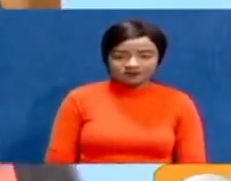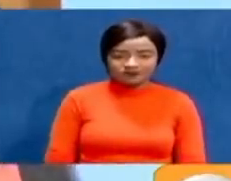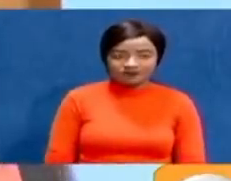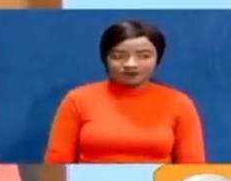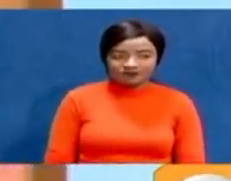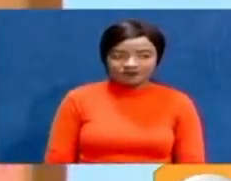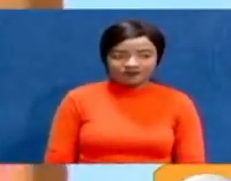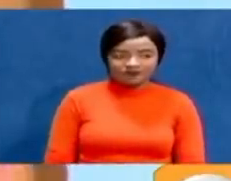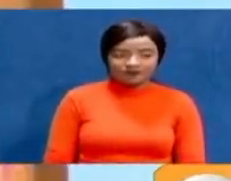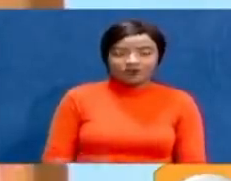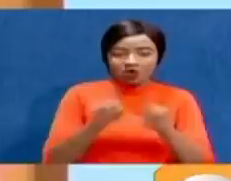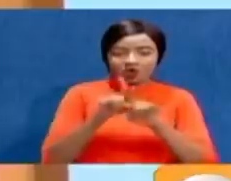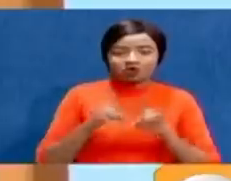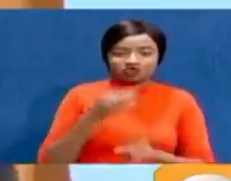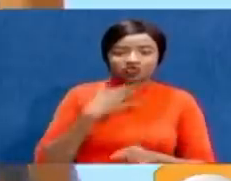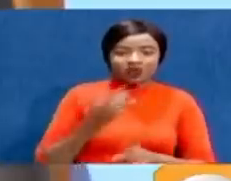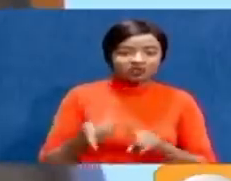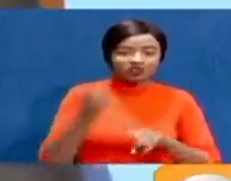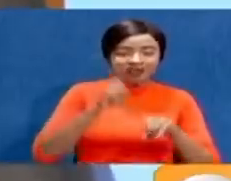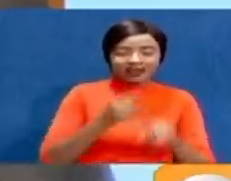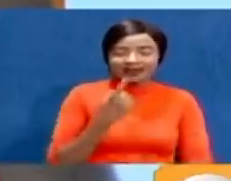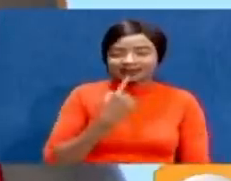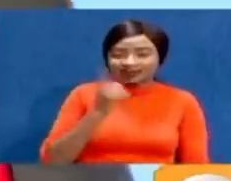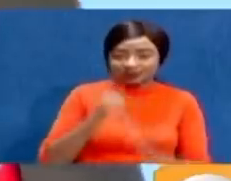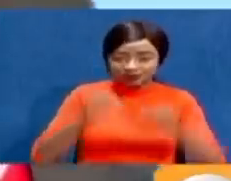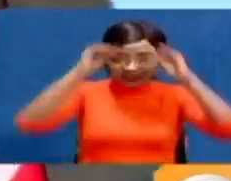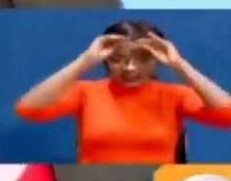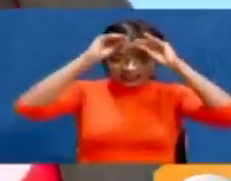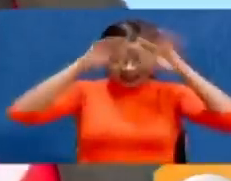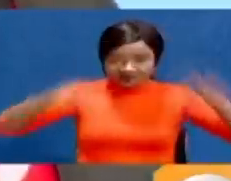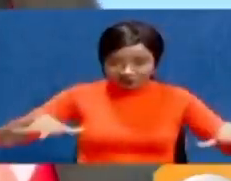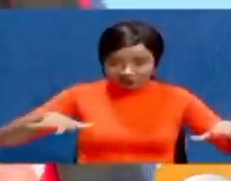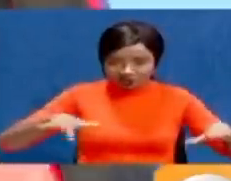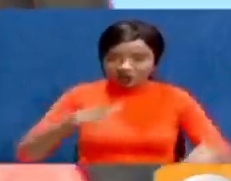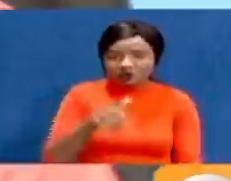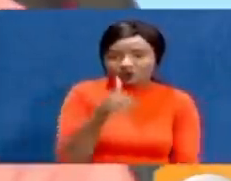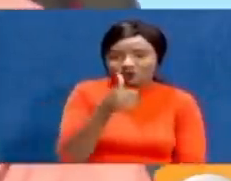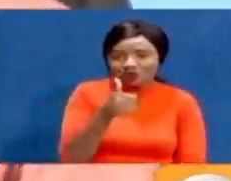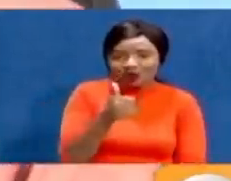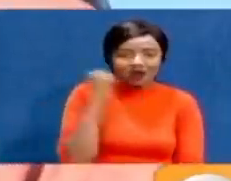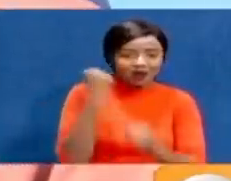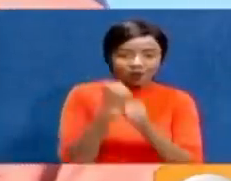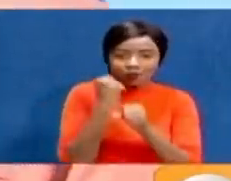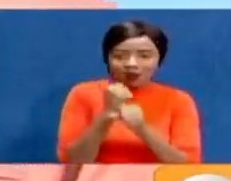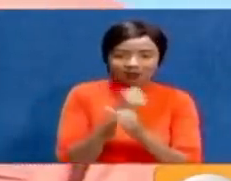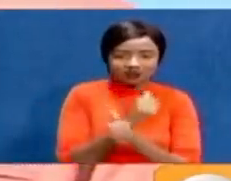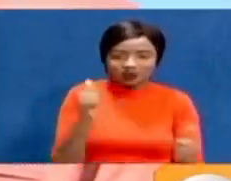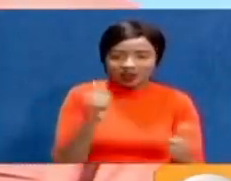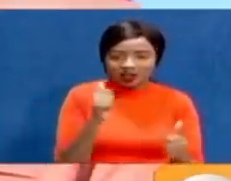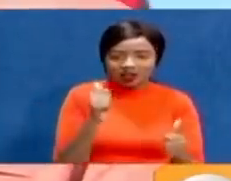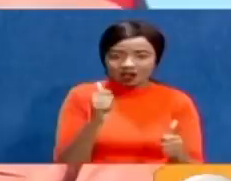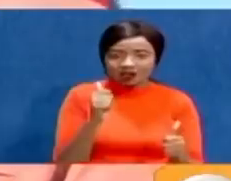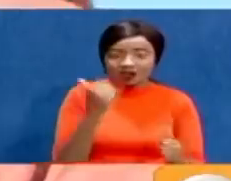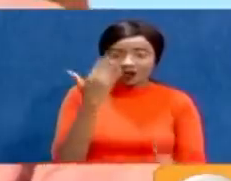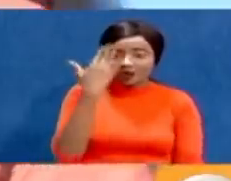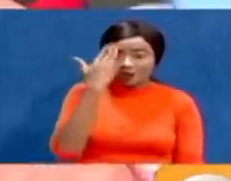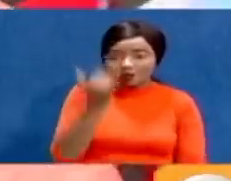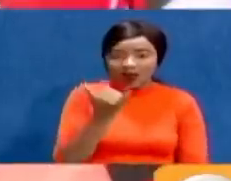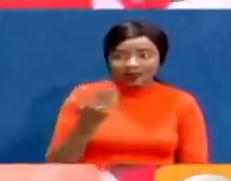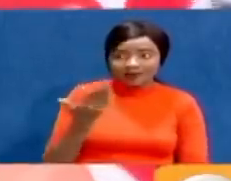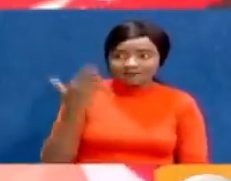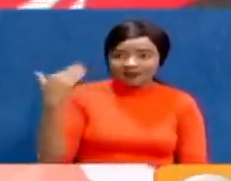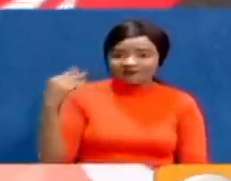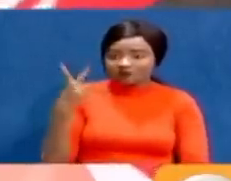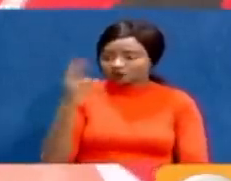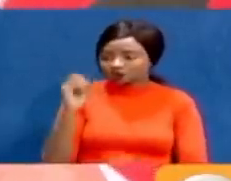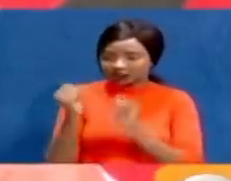as I stop that devolution works. There were those naysayers who in the